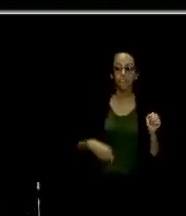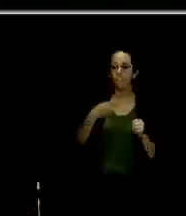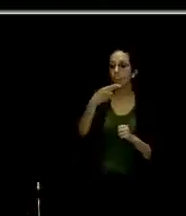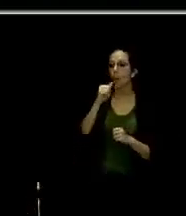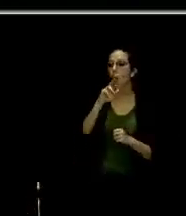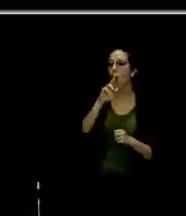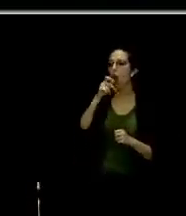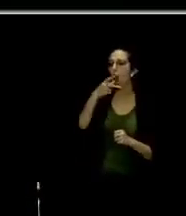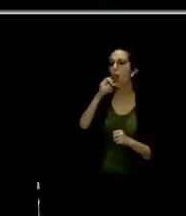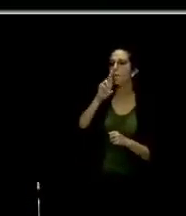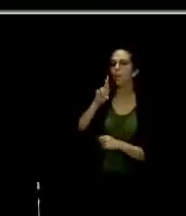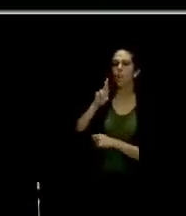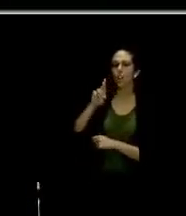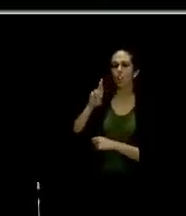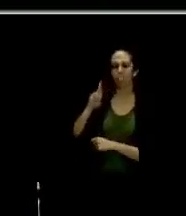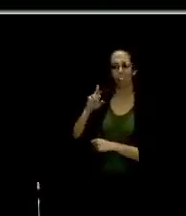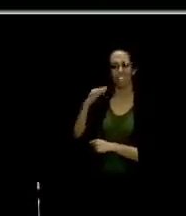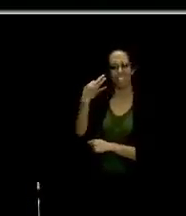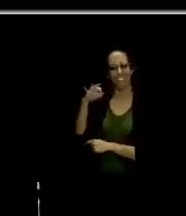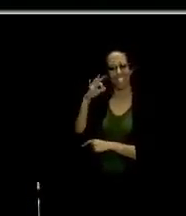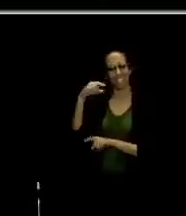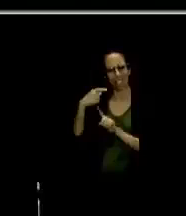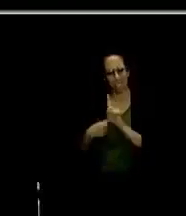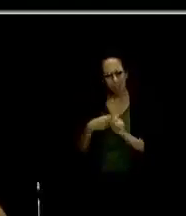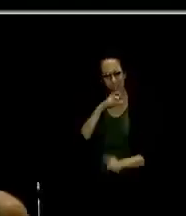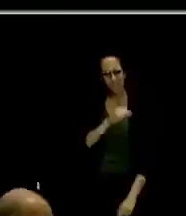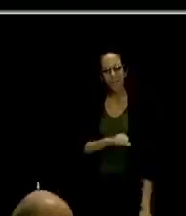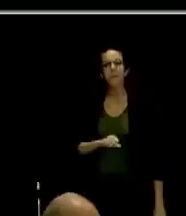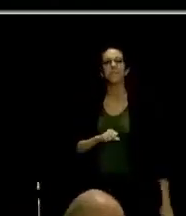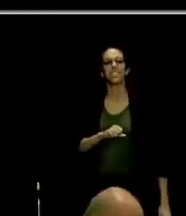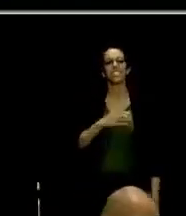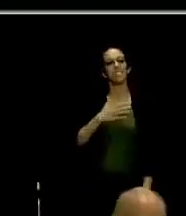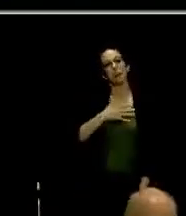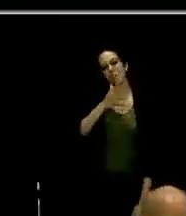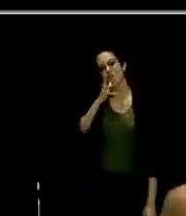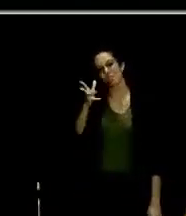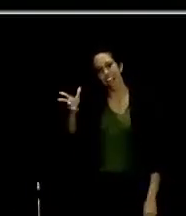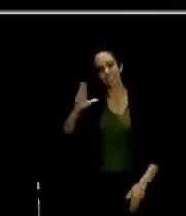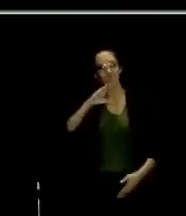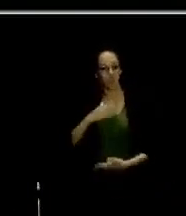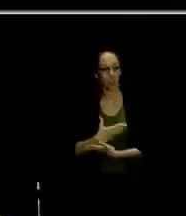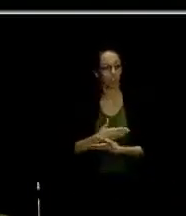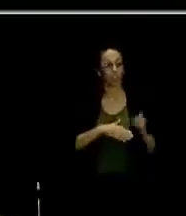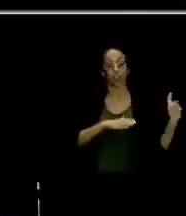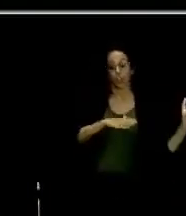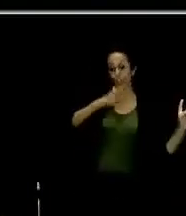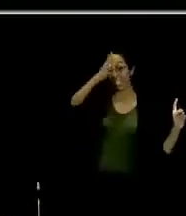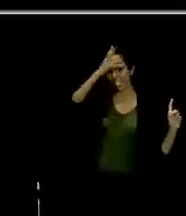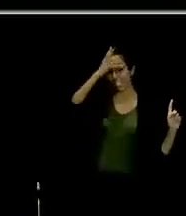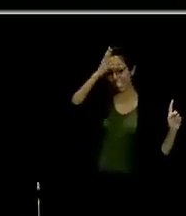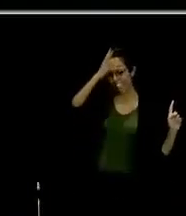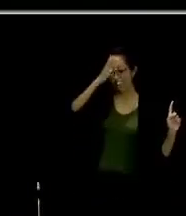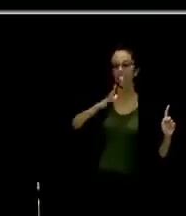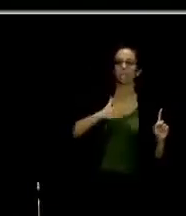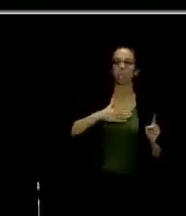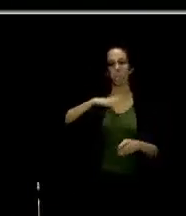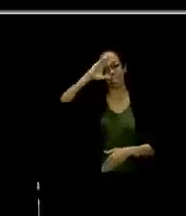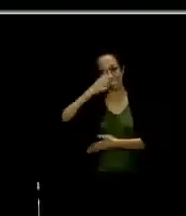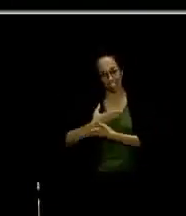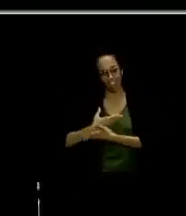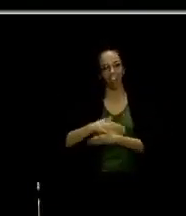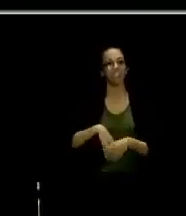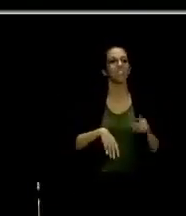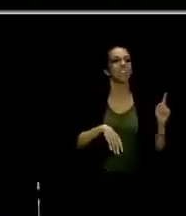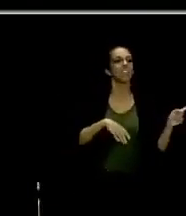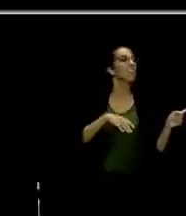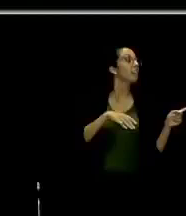Harper's 19 months old, and she's my granddaughter. So her dad is my son, Michael, and Sarah works for